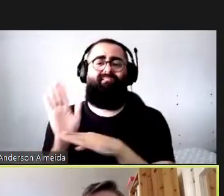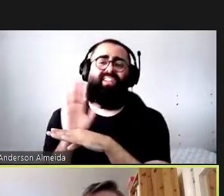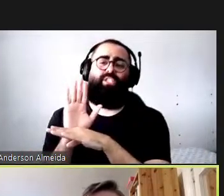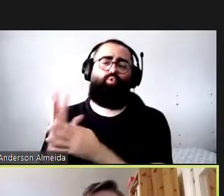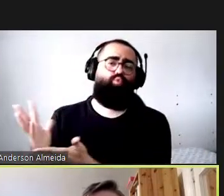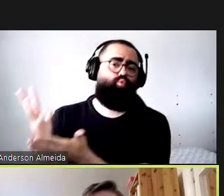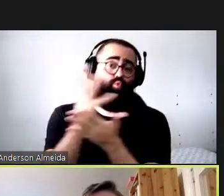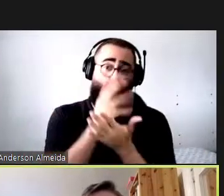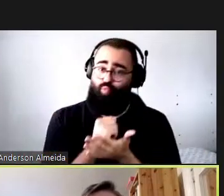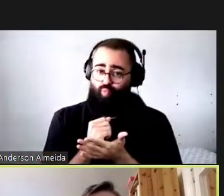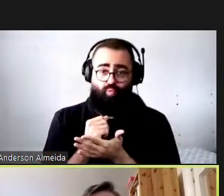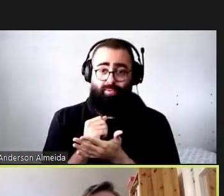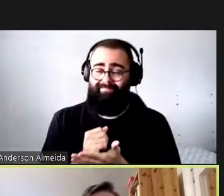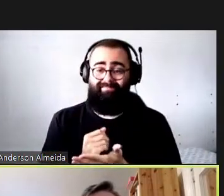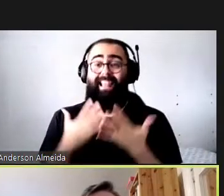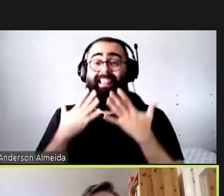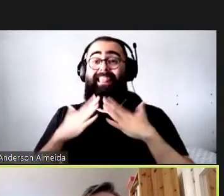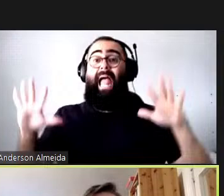without